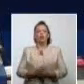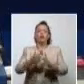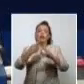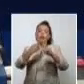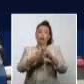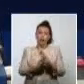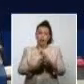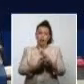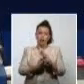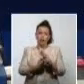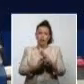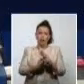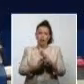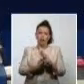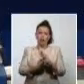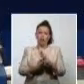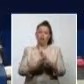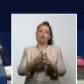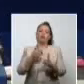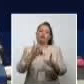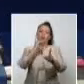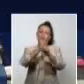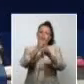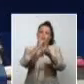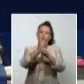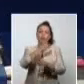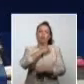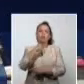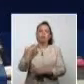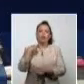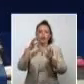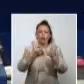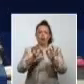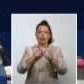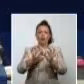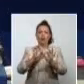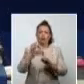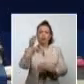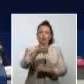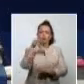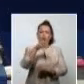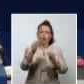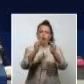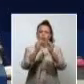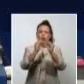for the disease, but her condition worsened